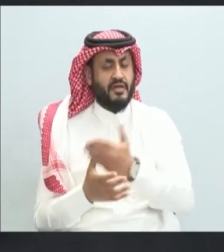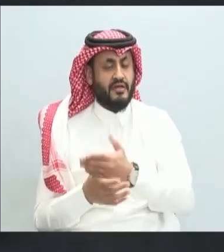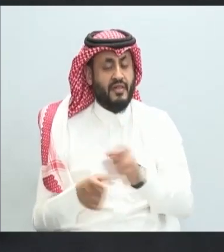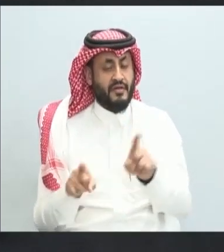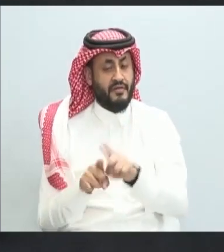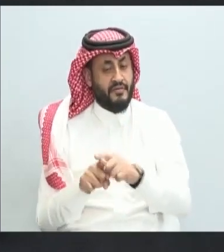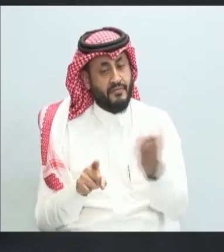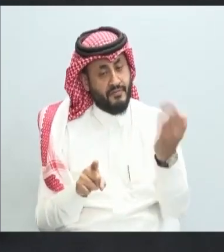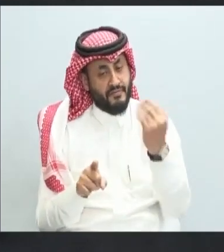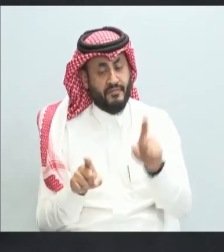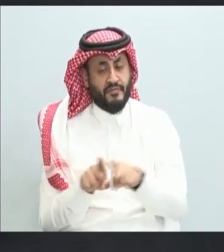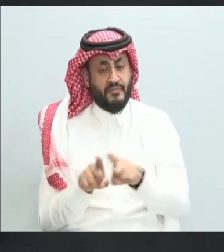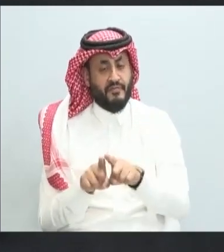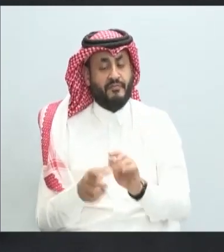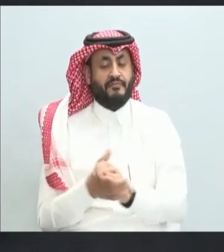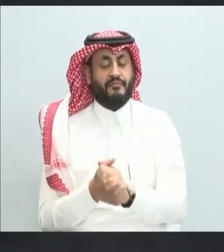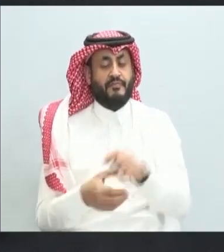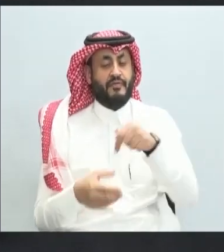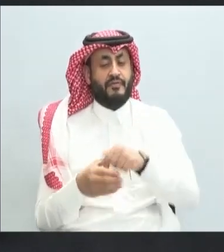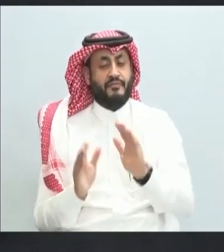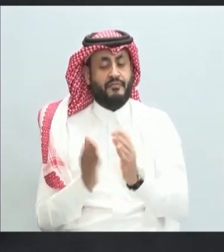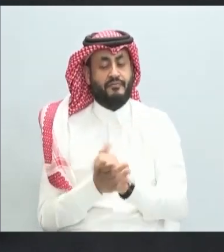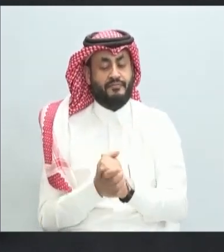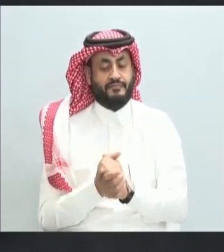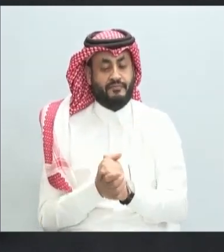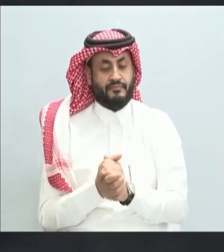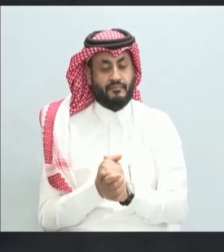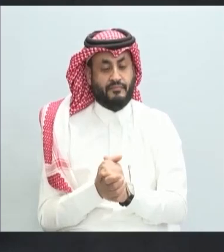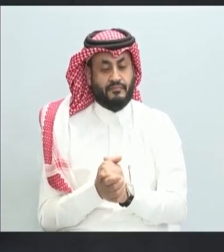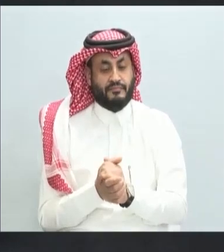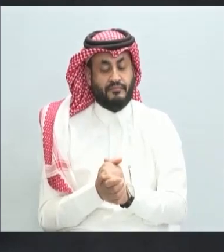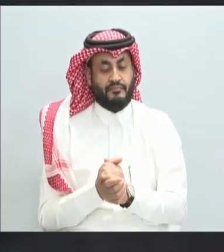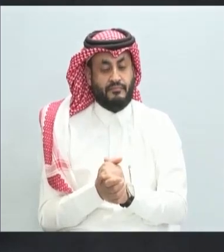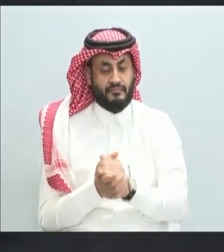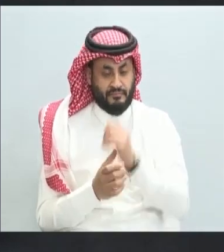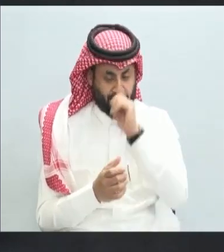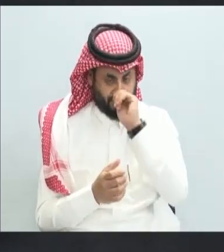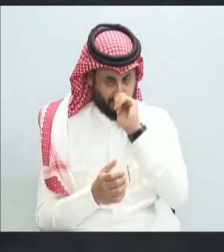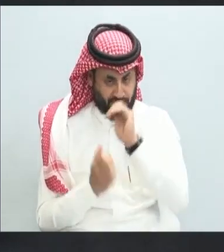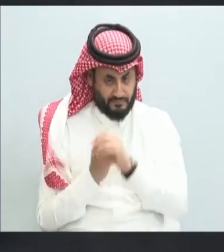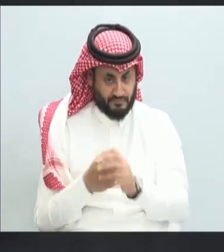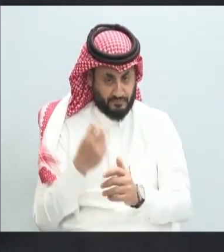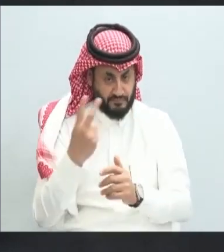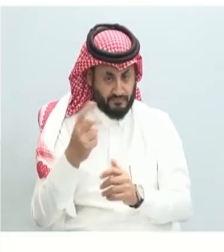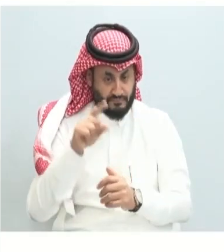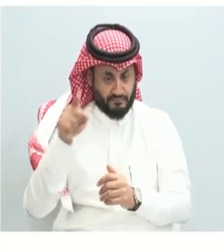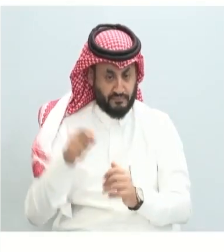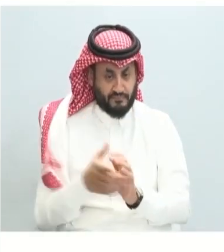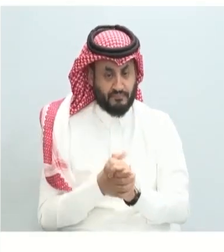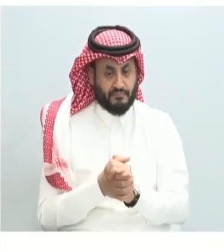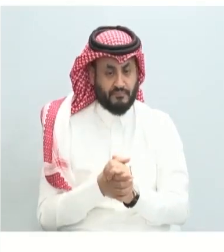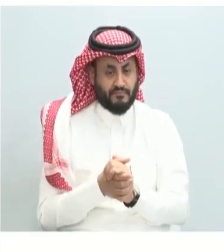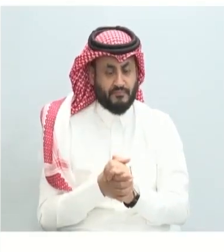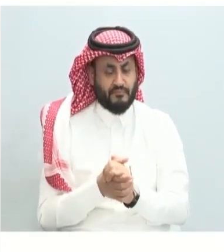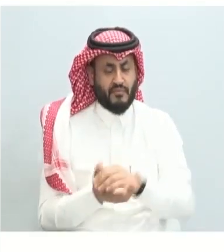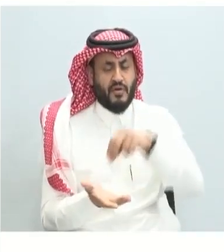he is having his friend all the day. And let's read the other question, which is,